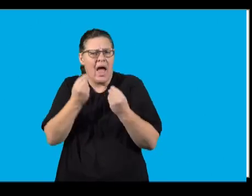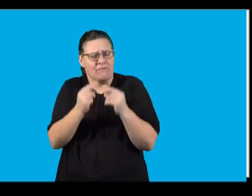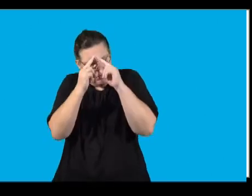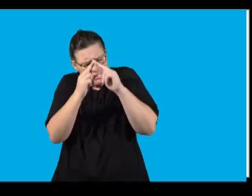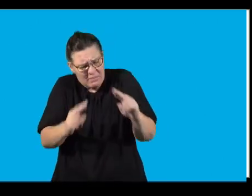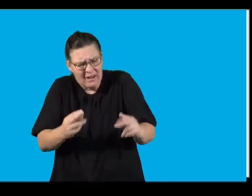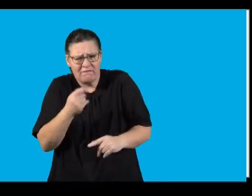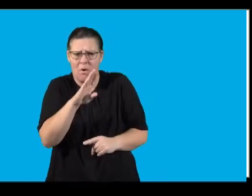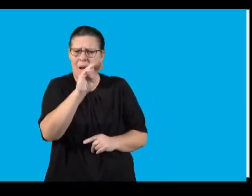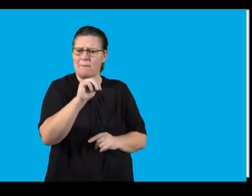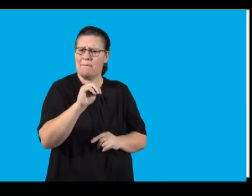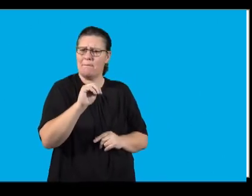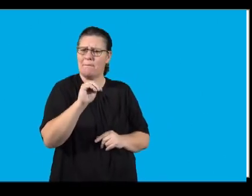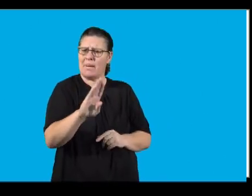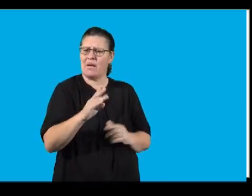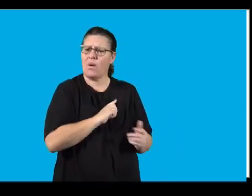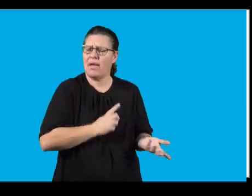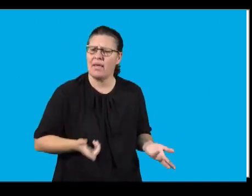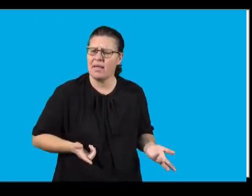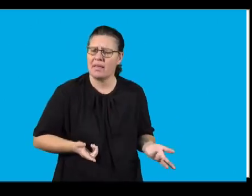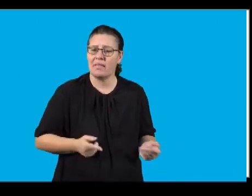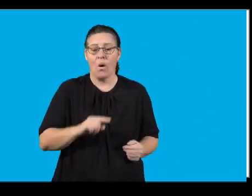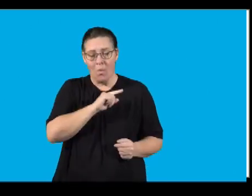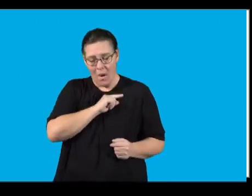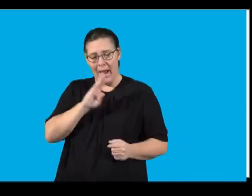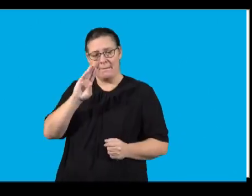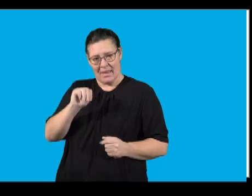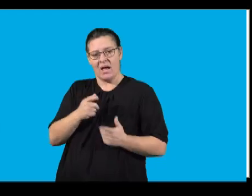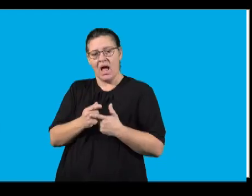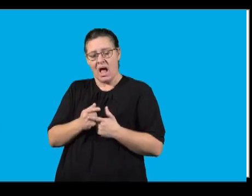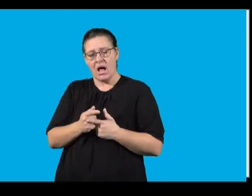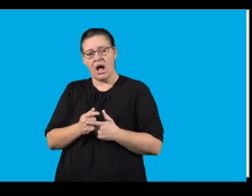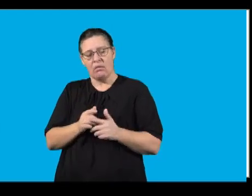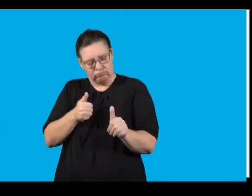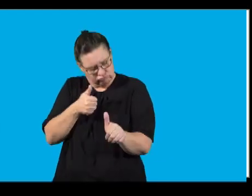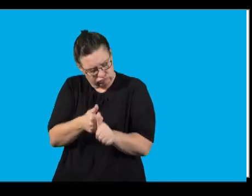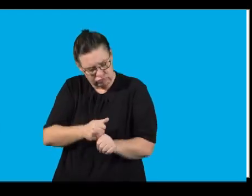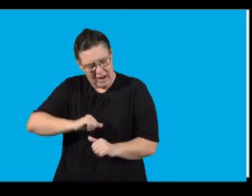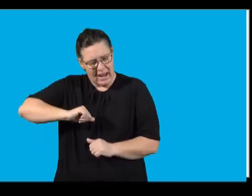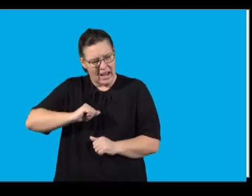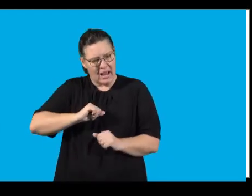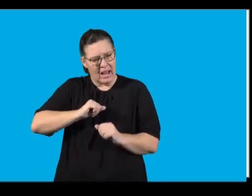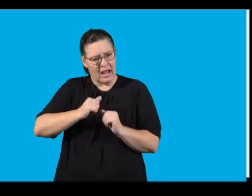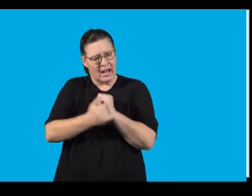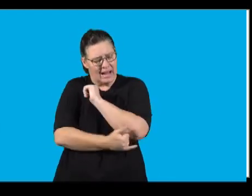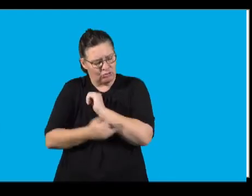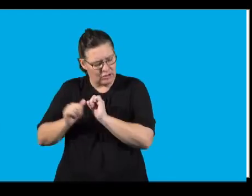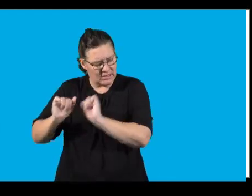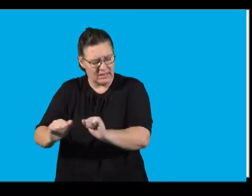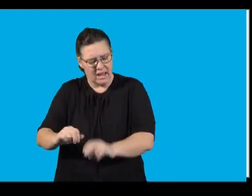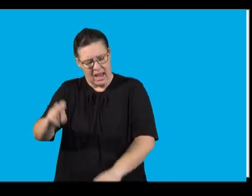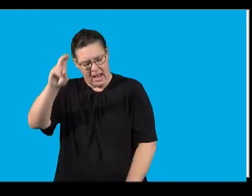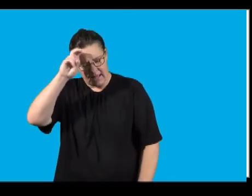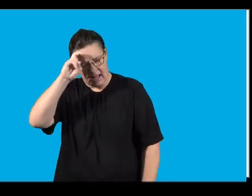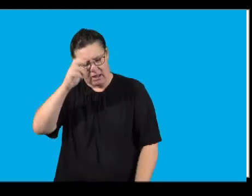have admiration? Why does he have respect? Because Macbeth is loyal to his country and to his king.